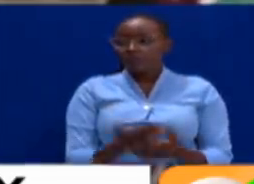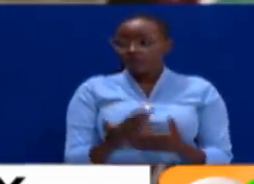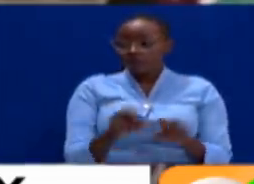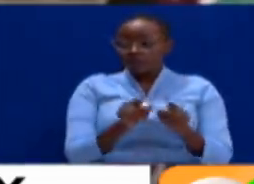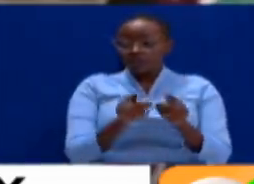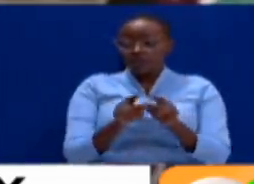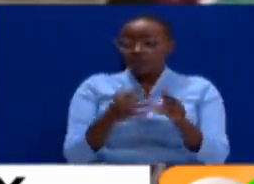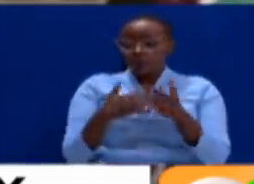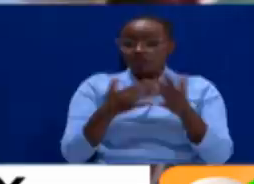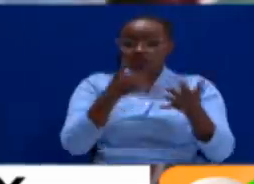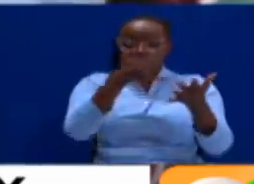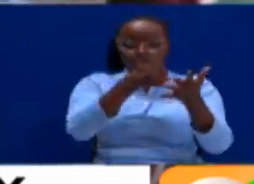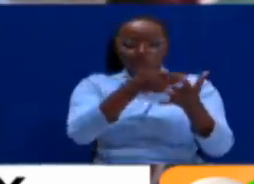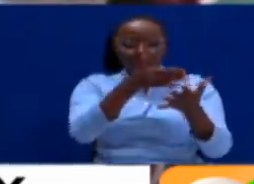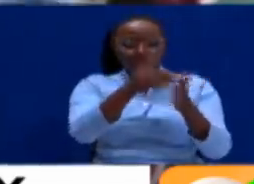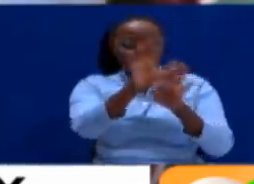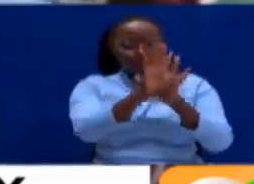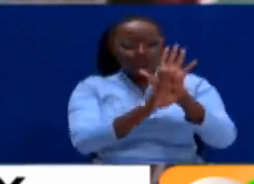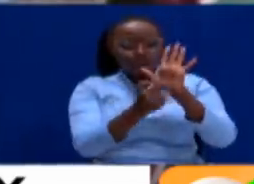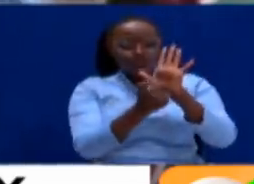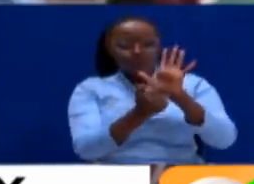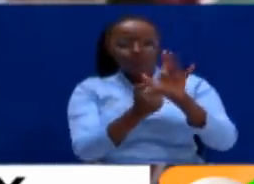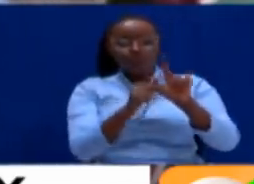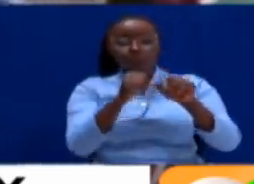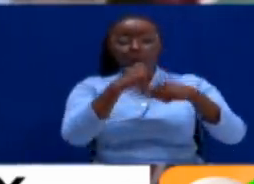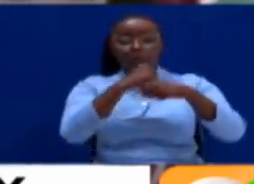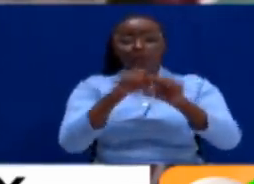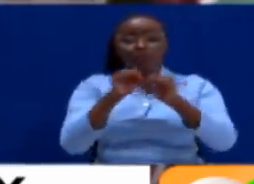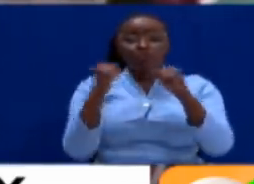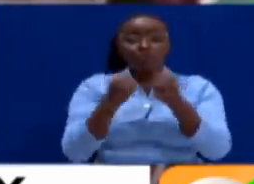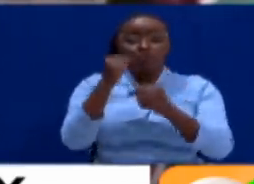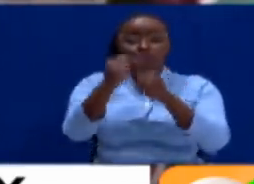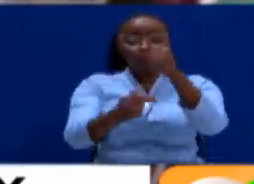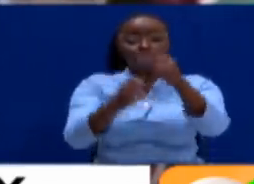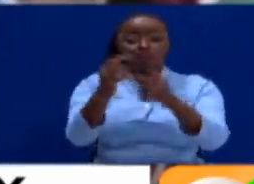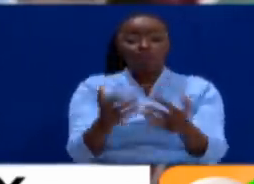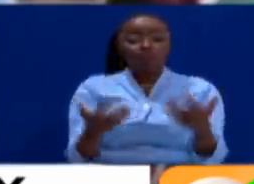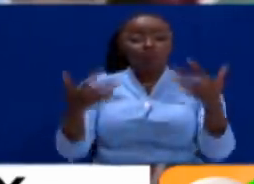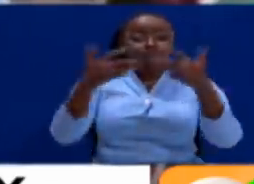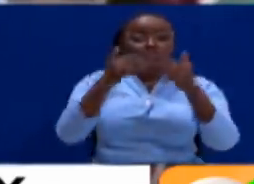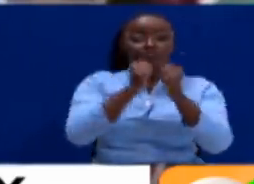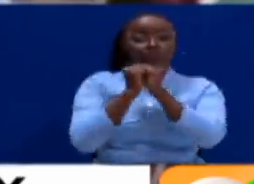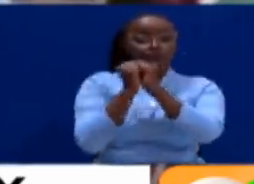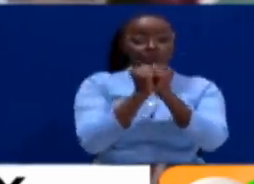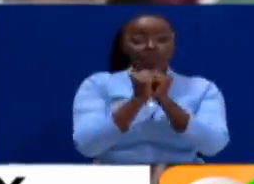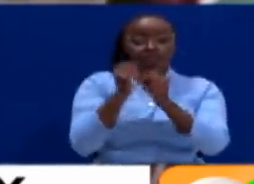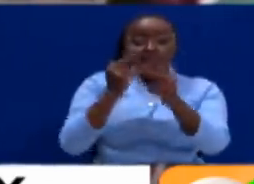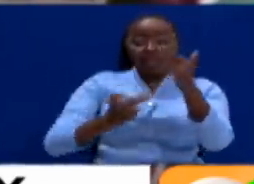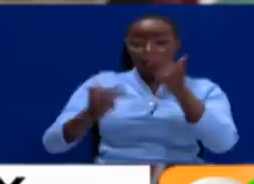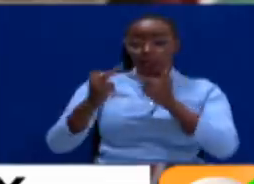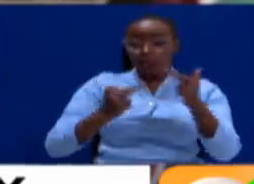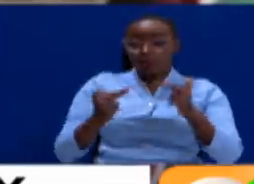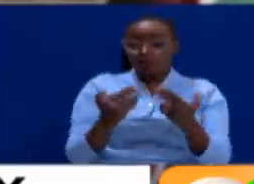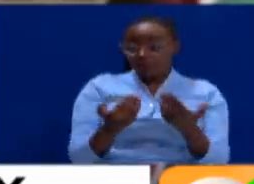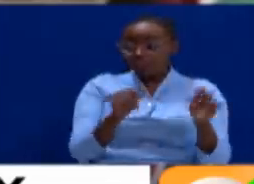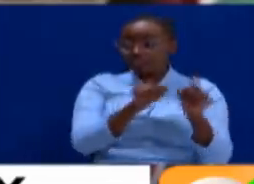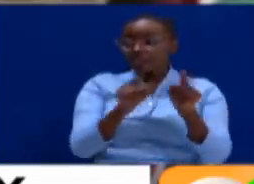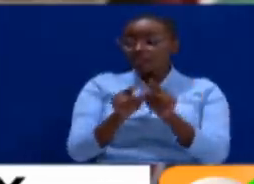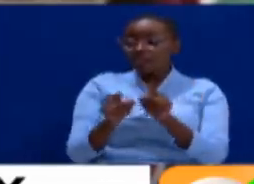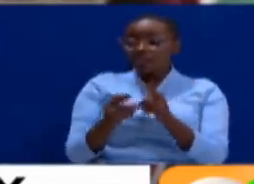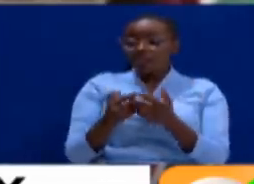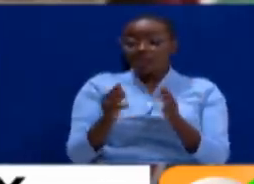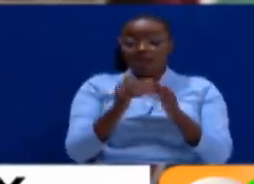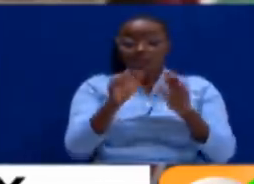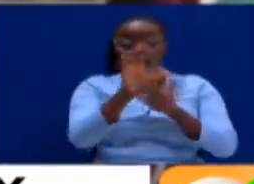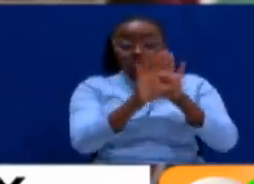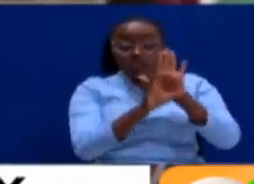Necessarily written in stone. They are written to keep society moving and blending together, may need review. Whereas many